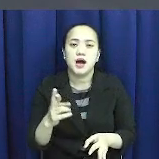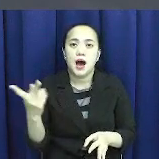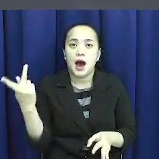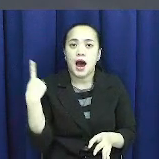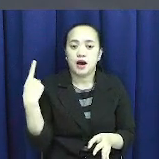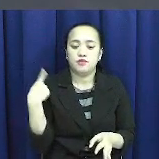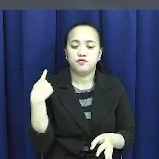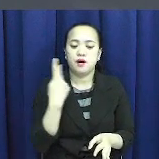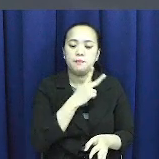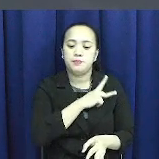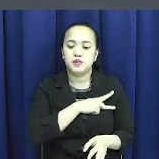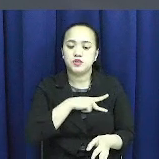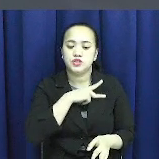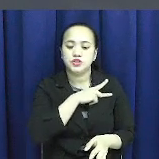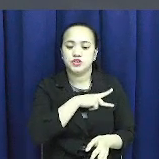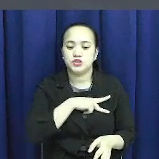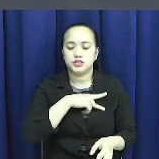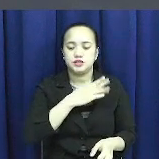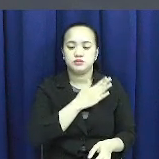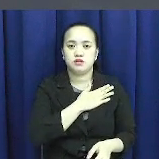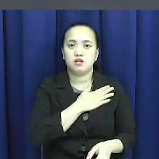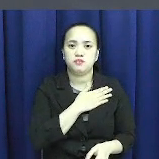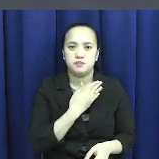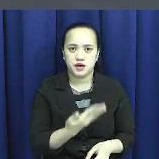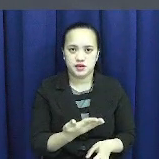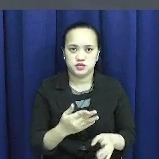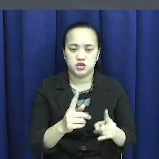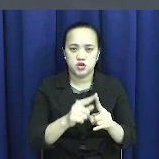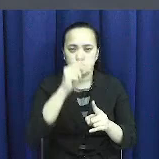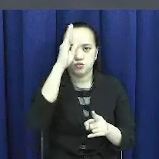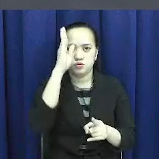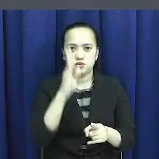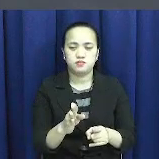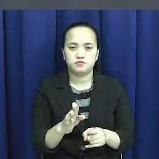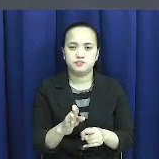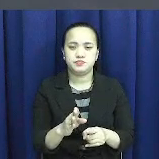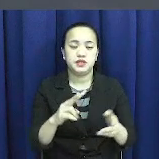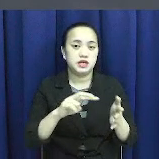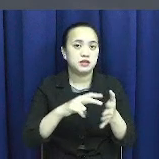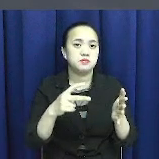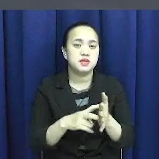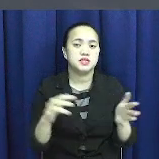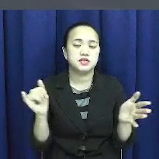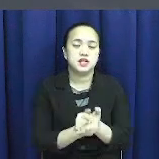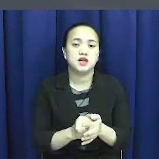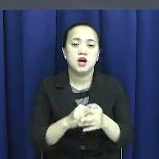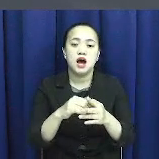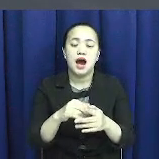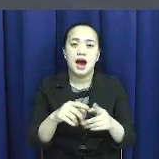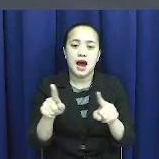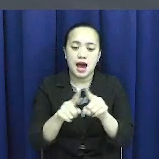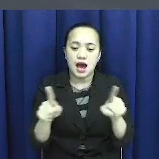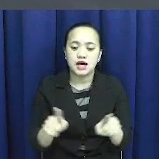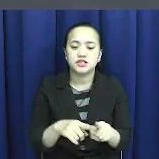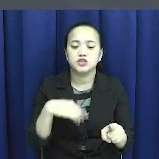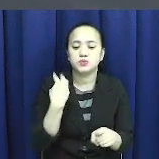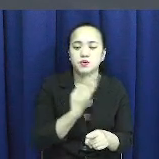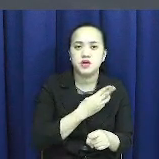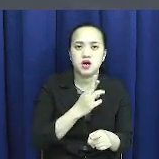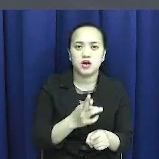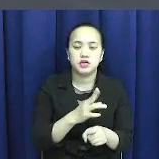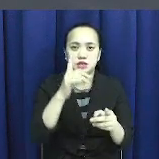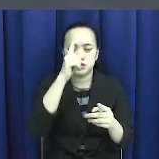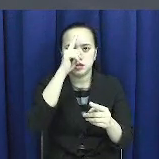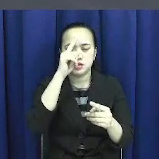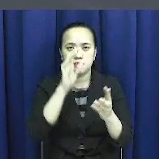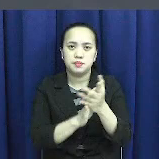kasalanan. Which means, we as believer can offer up a spiritual sacrifices for